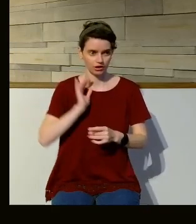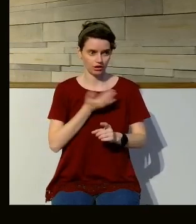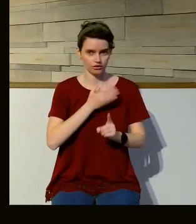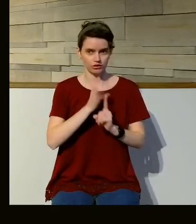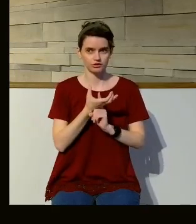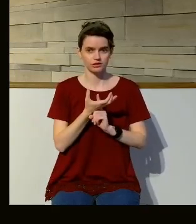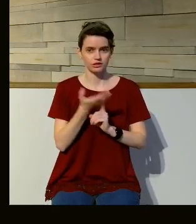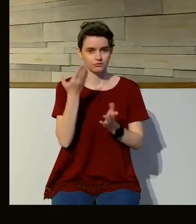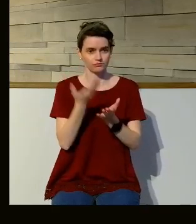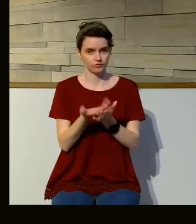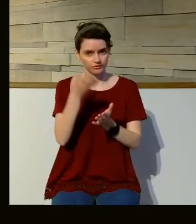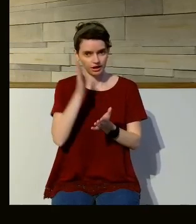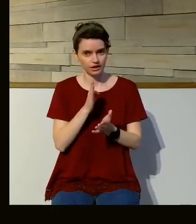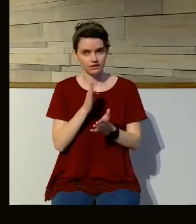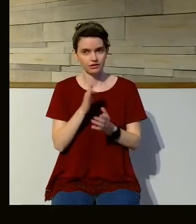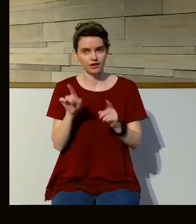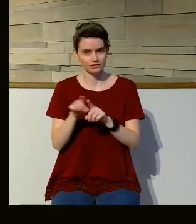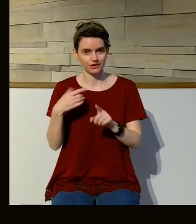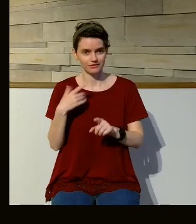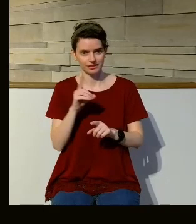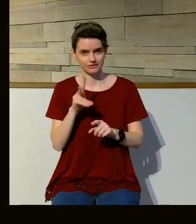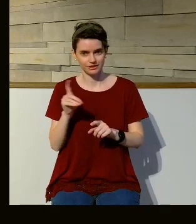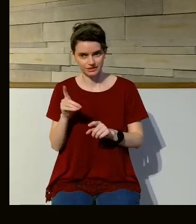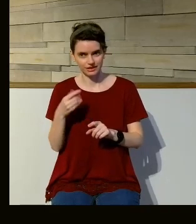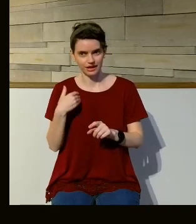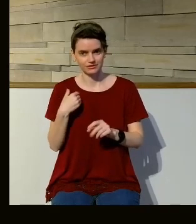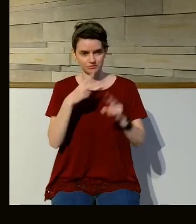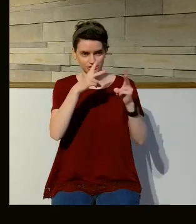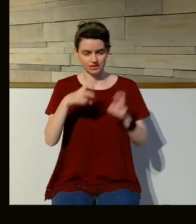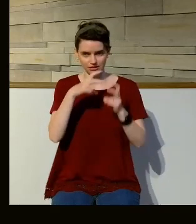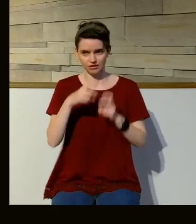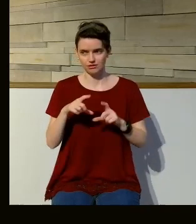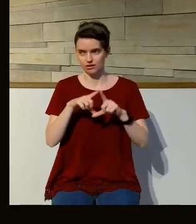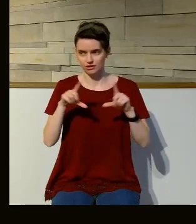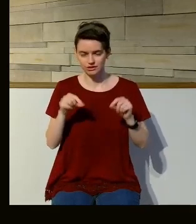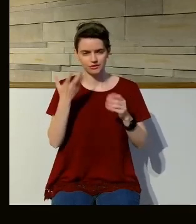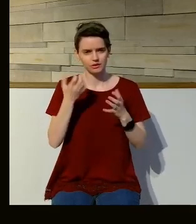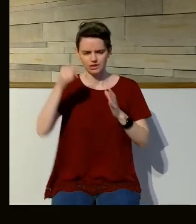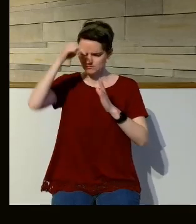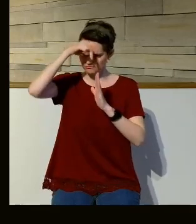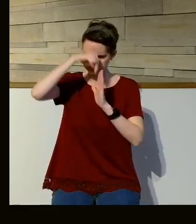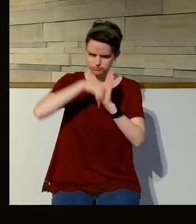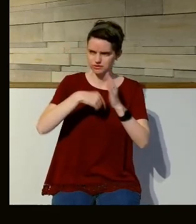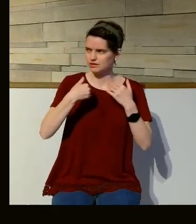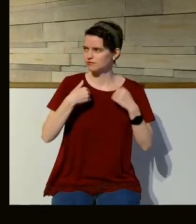on evidence for God. These are also DVDs, $15. We also have some download cards. If you want to go really in-depth, we have a whole course put